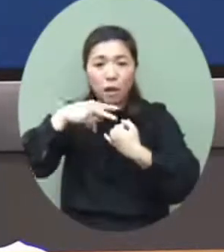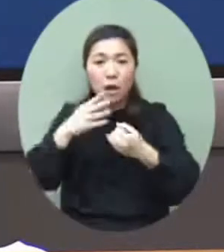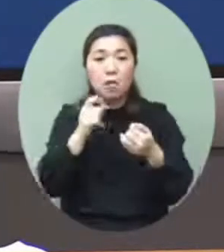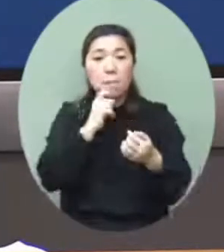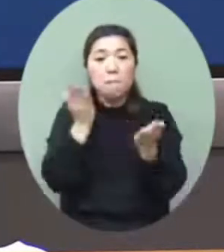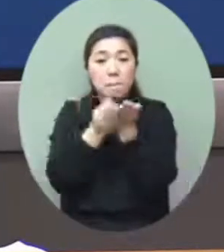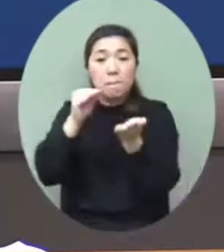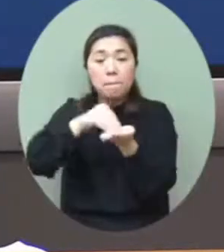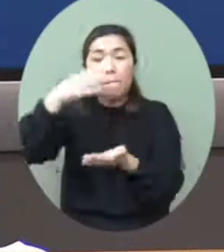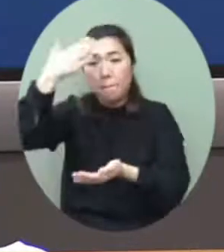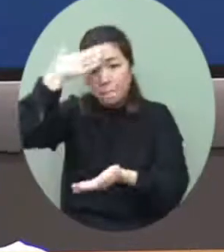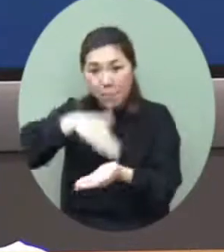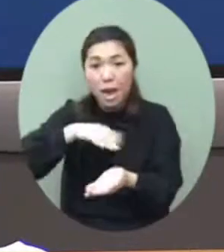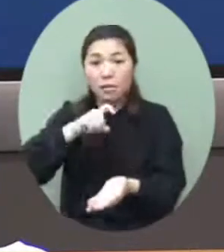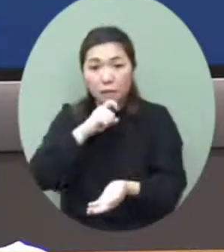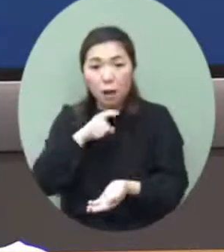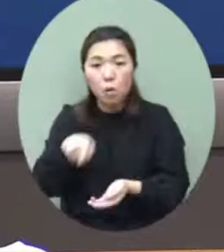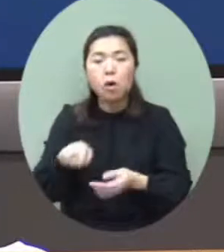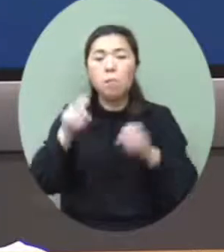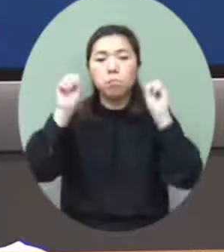It's